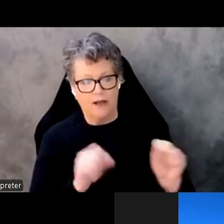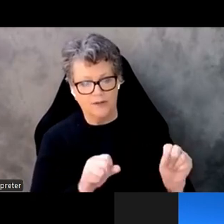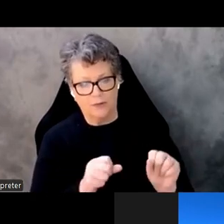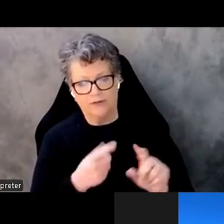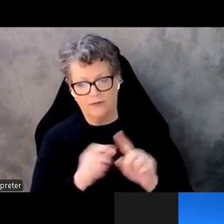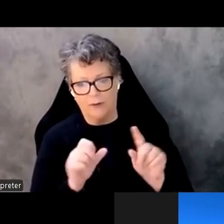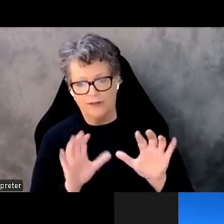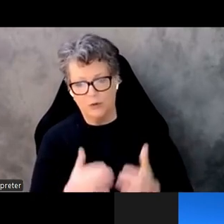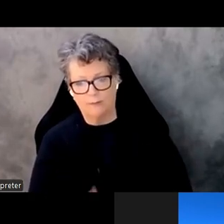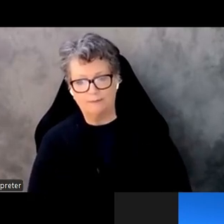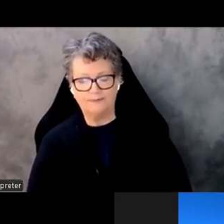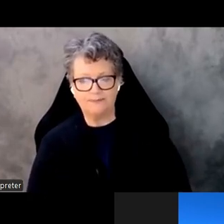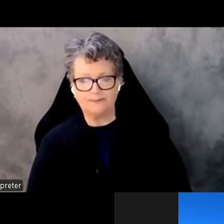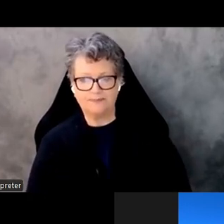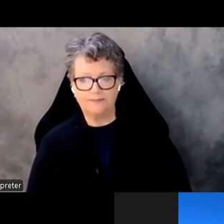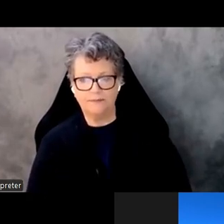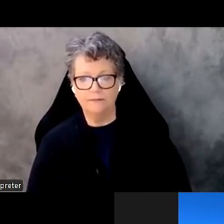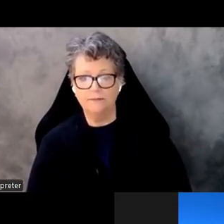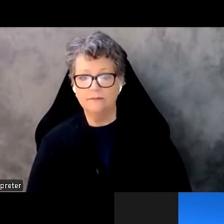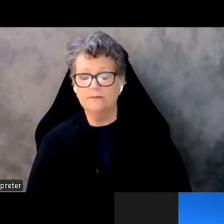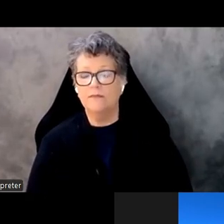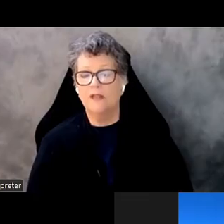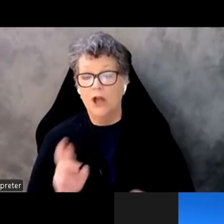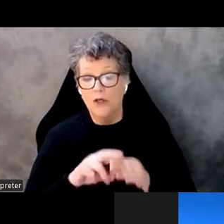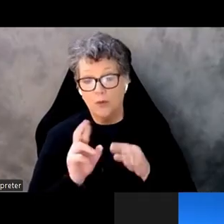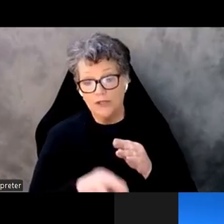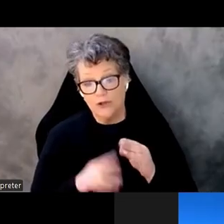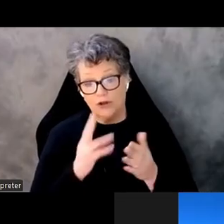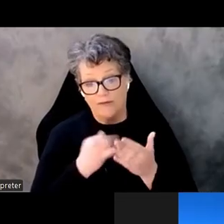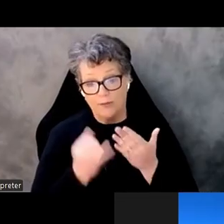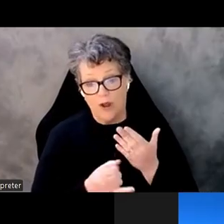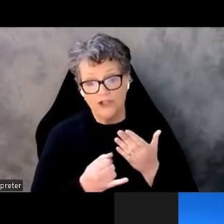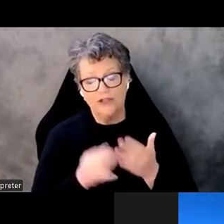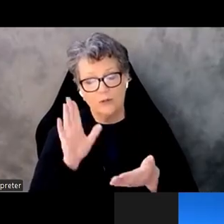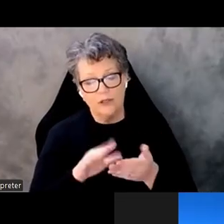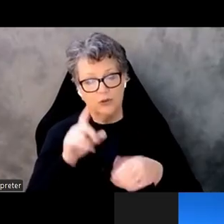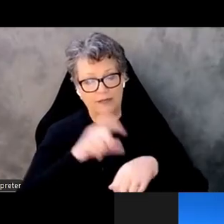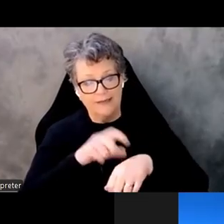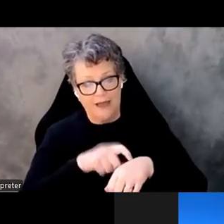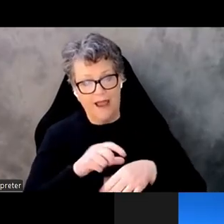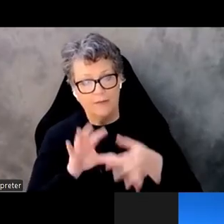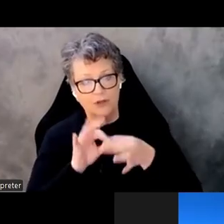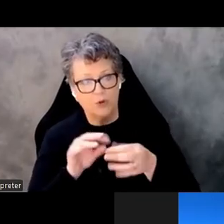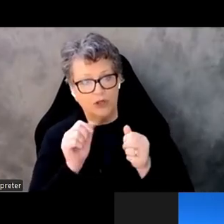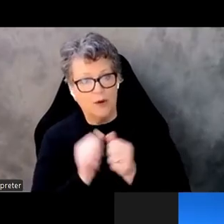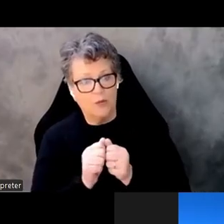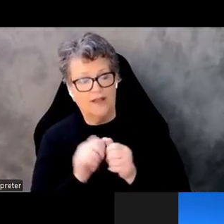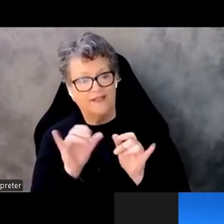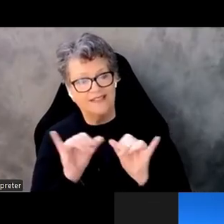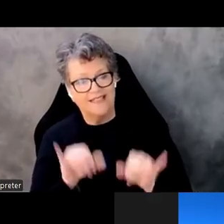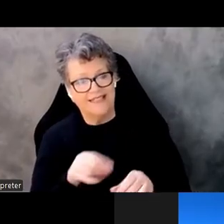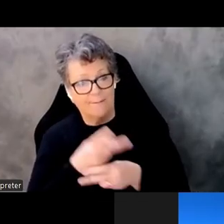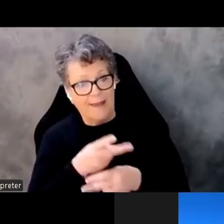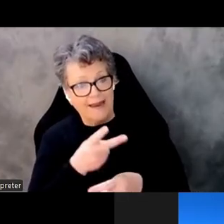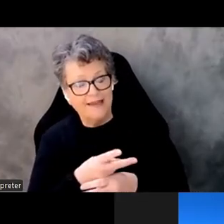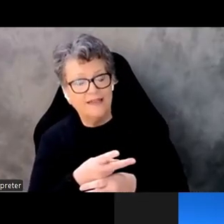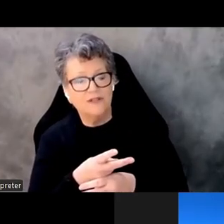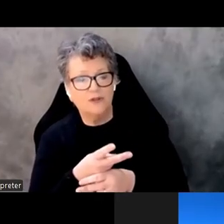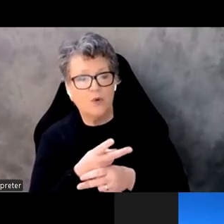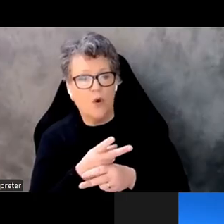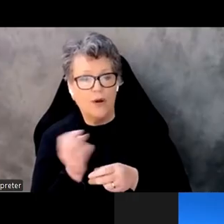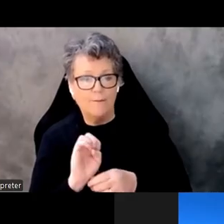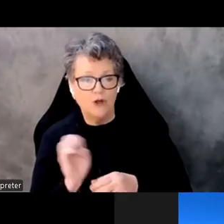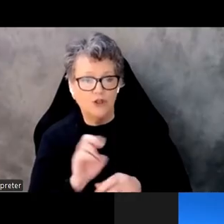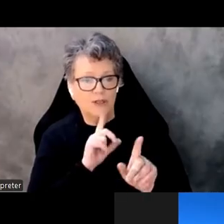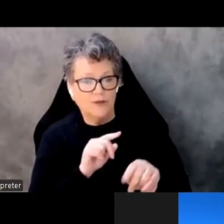itself. The outcome of the project, of course, is focused on reducing time associated with system maintenance or emergency response